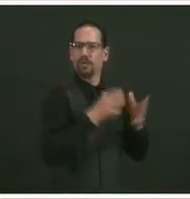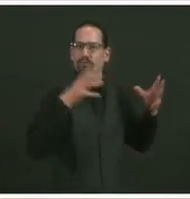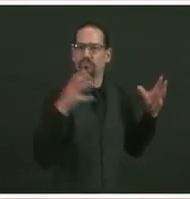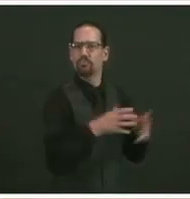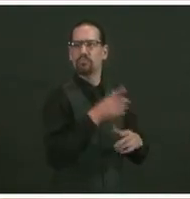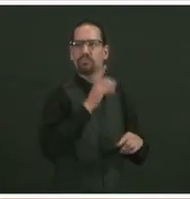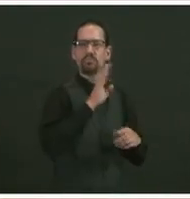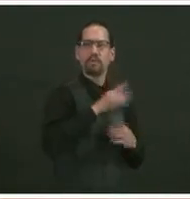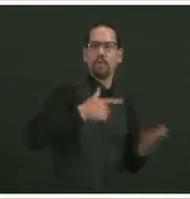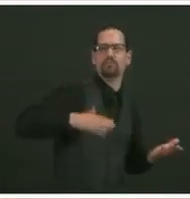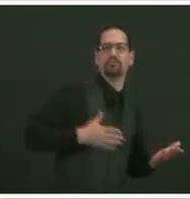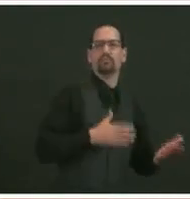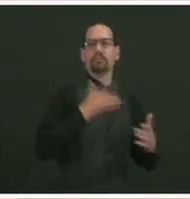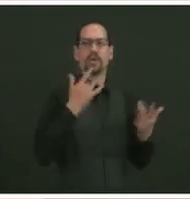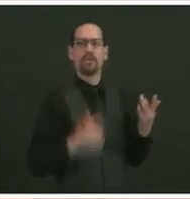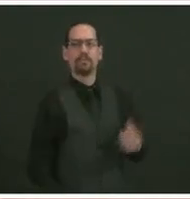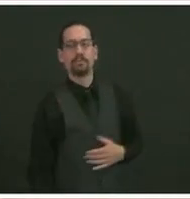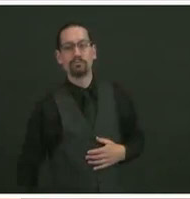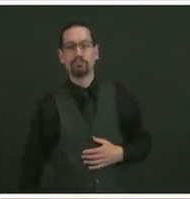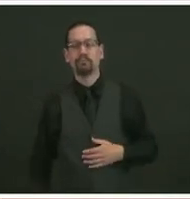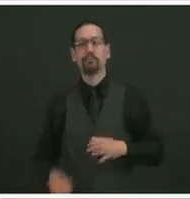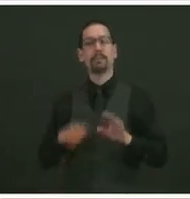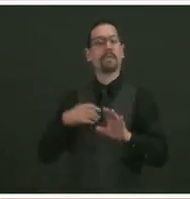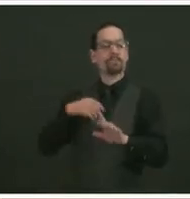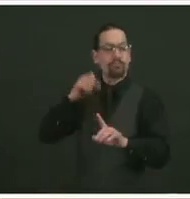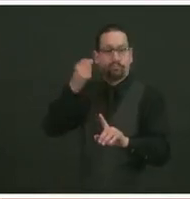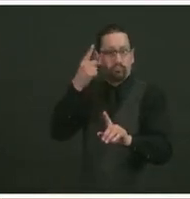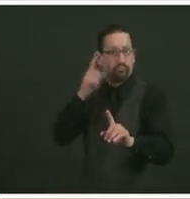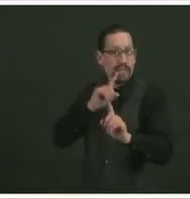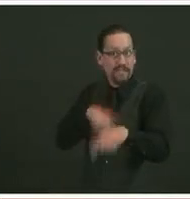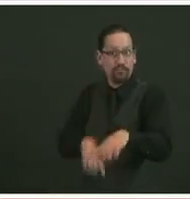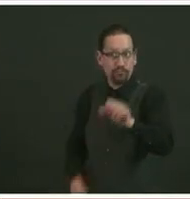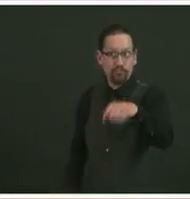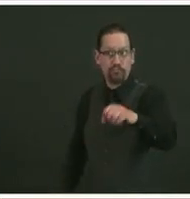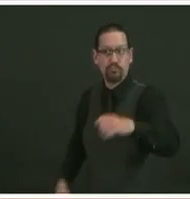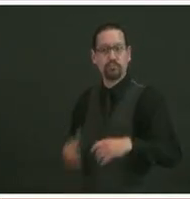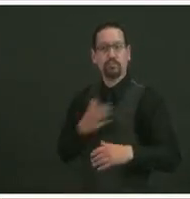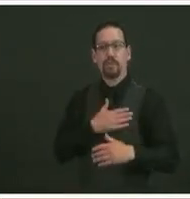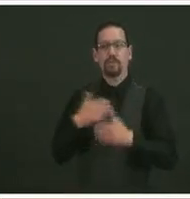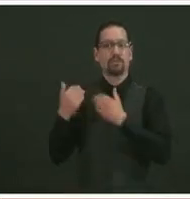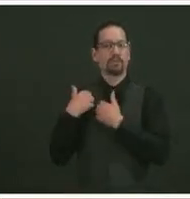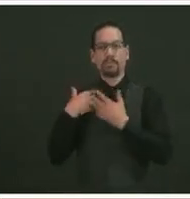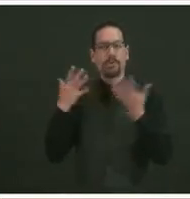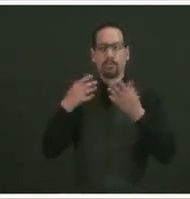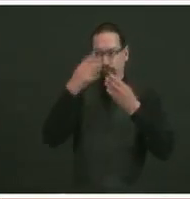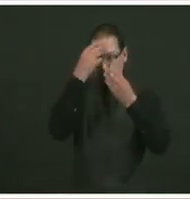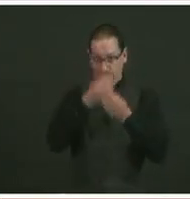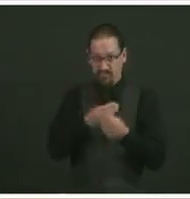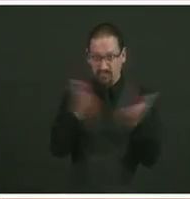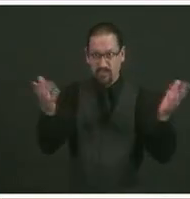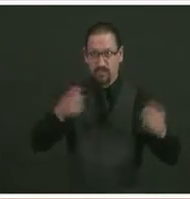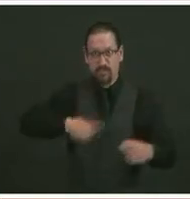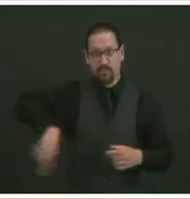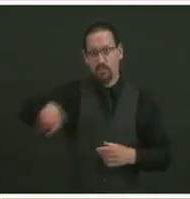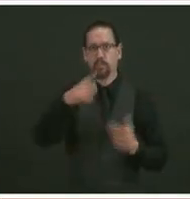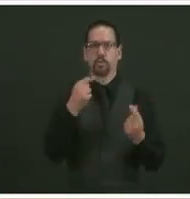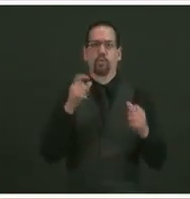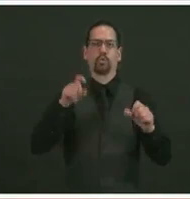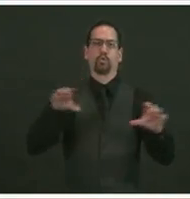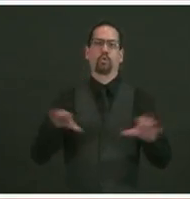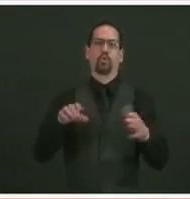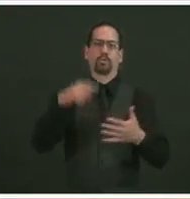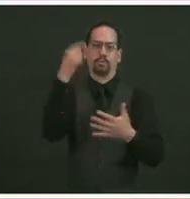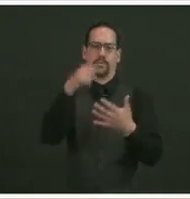As I've said all along, my job is to tell you what you should do to stay safe. Right now, the social gathering limit is